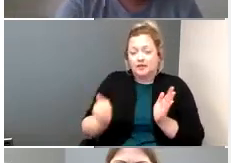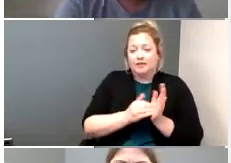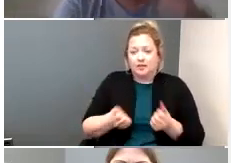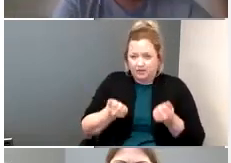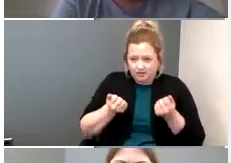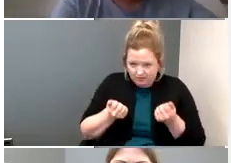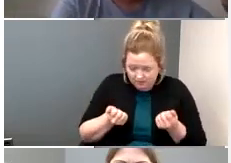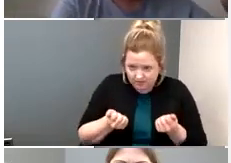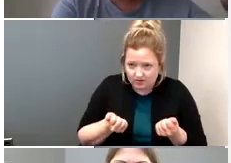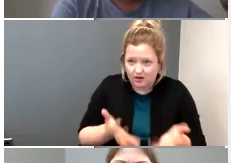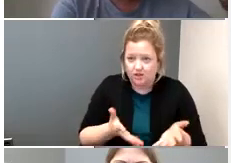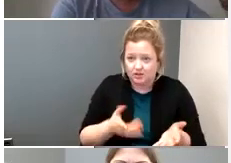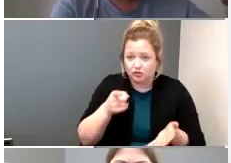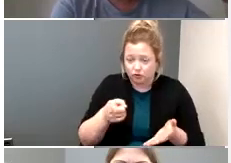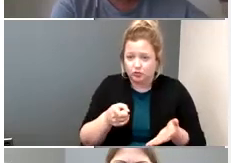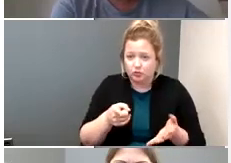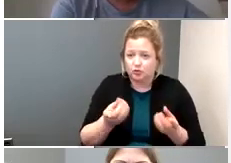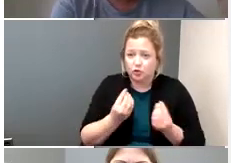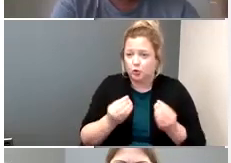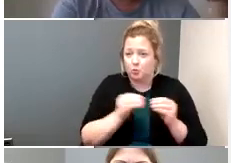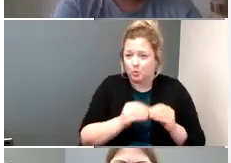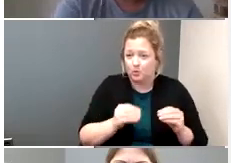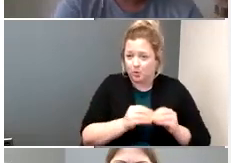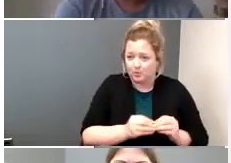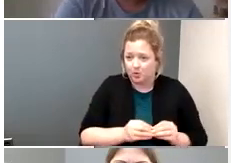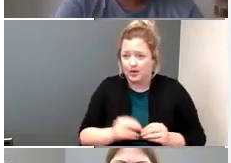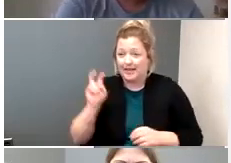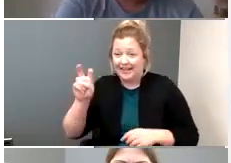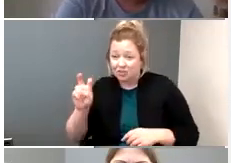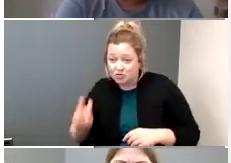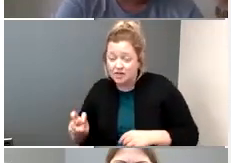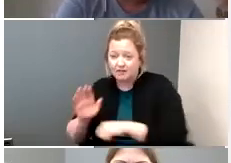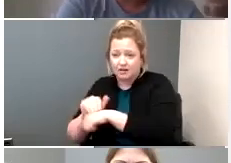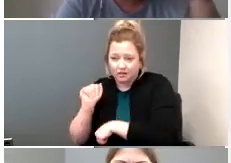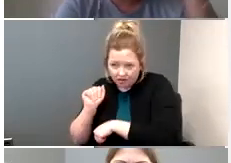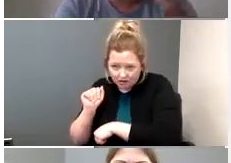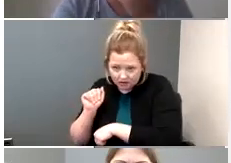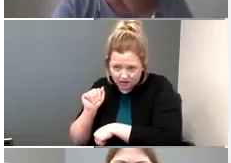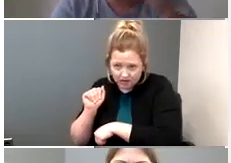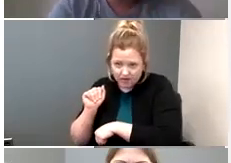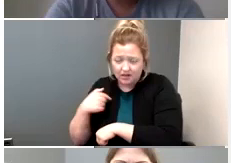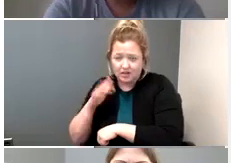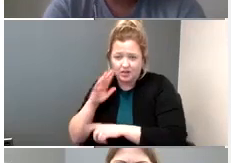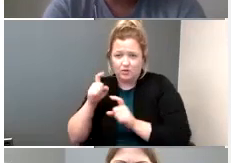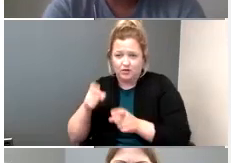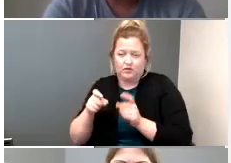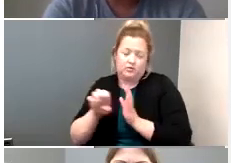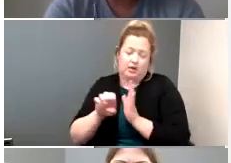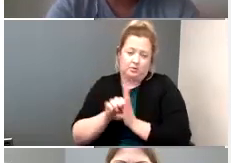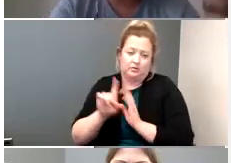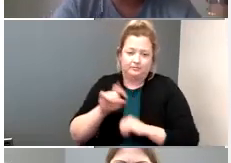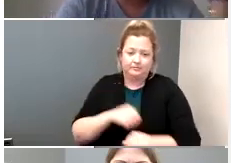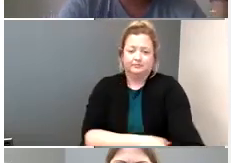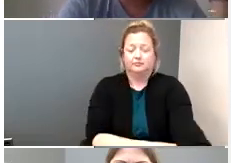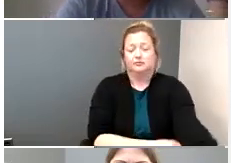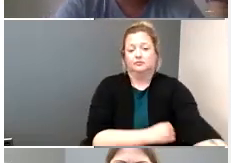calls, and an iterative call might not require that redundancy. So let me give you an example for the Fibonacci thing. So let's say that I'm